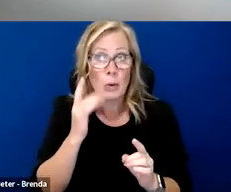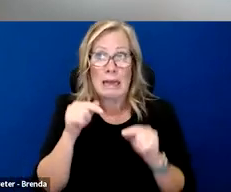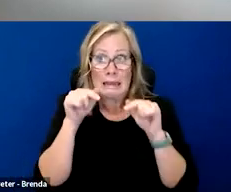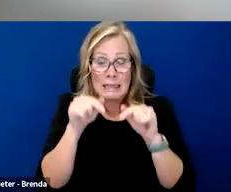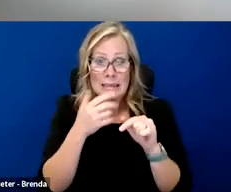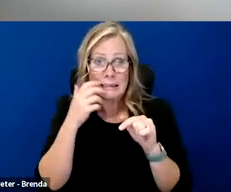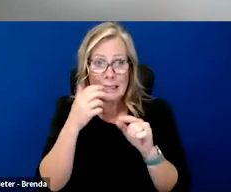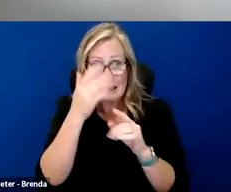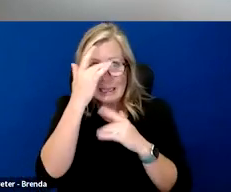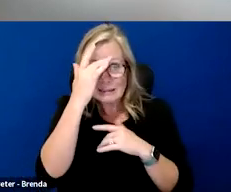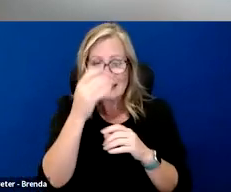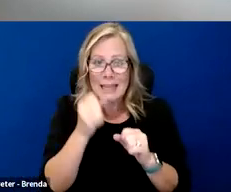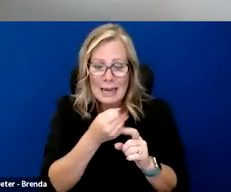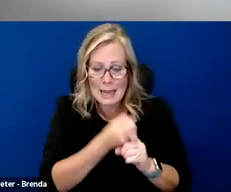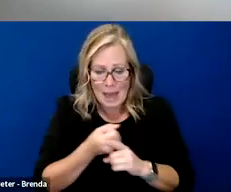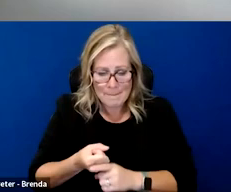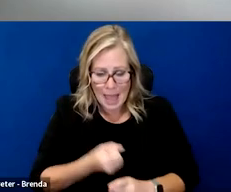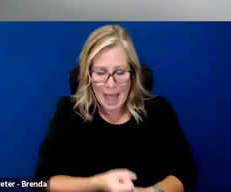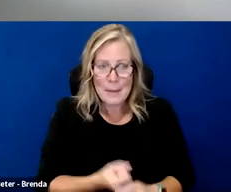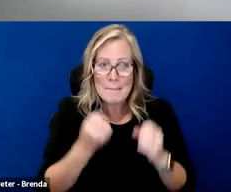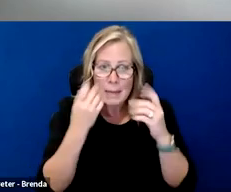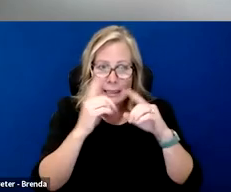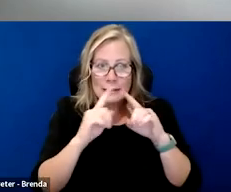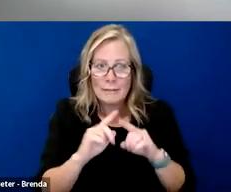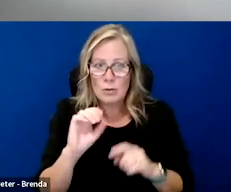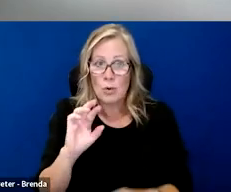is a complex medical emergency to address heat stroke.